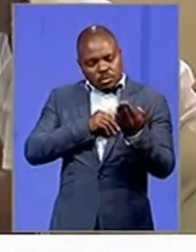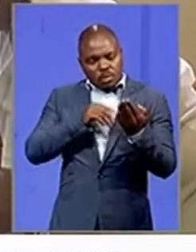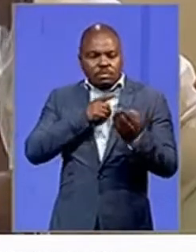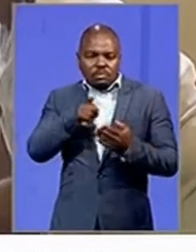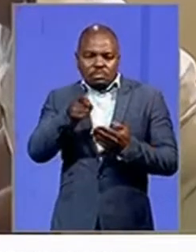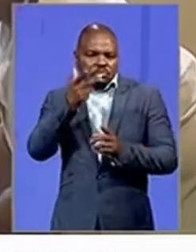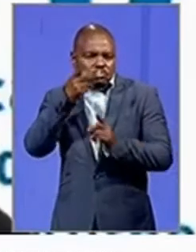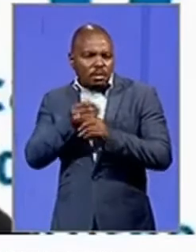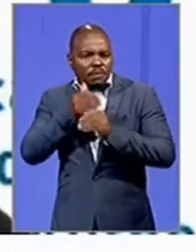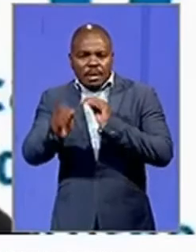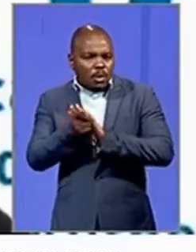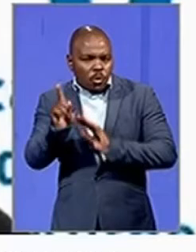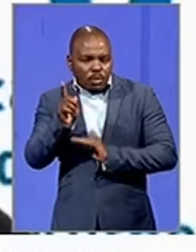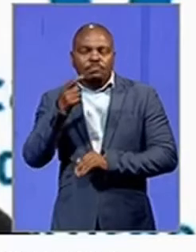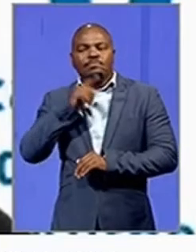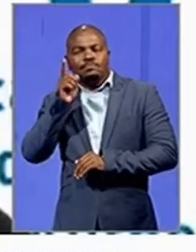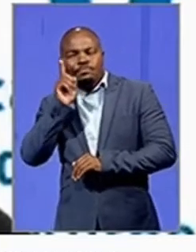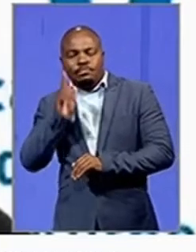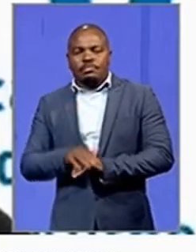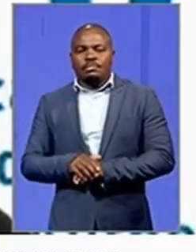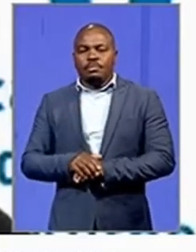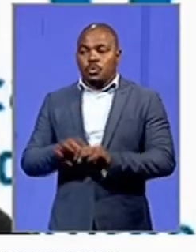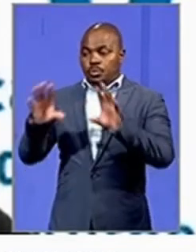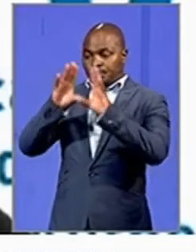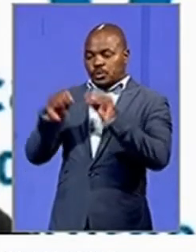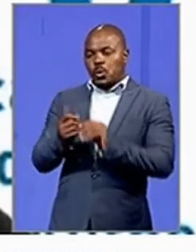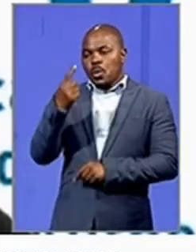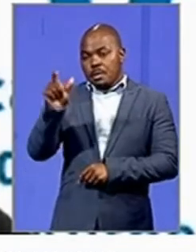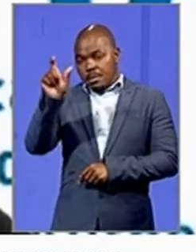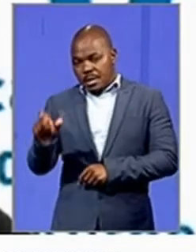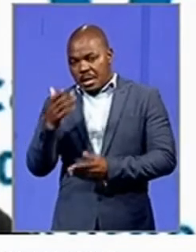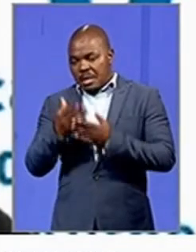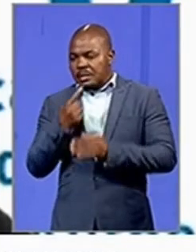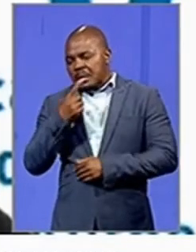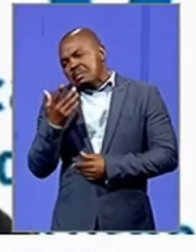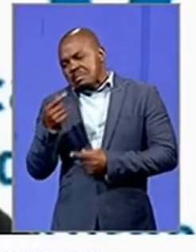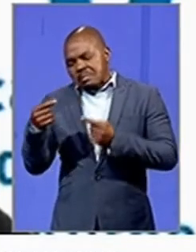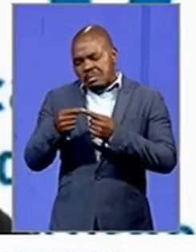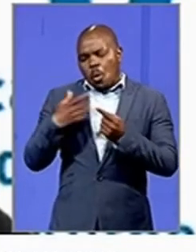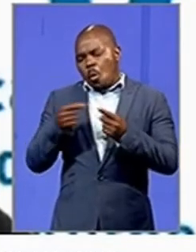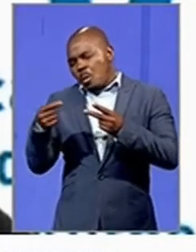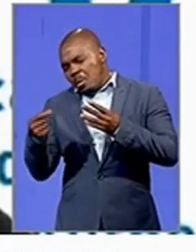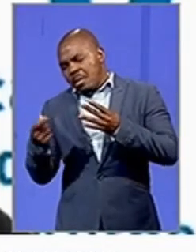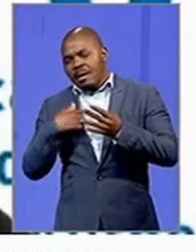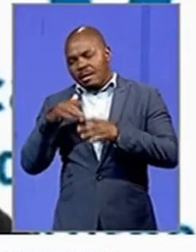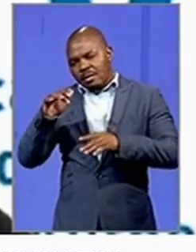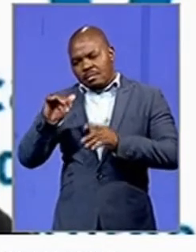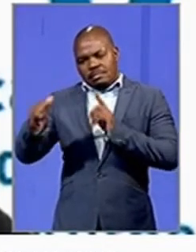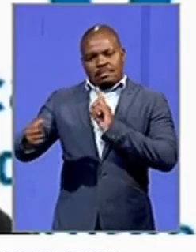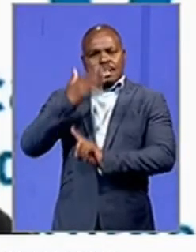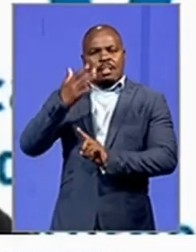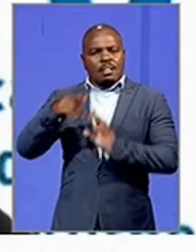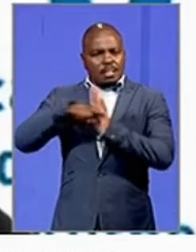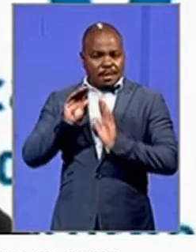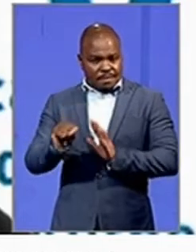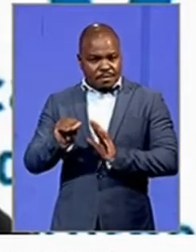moento. In total, so one individual can report one or more than one adverse events.